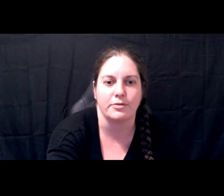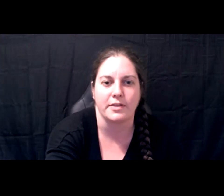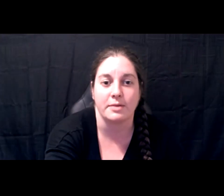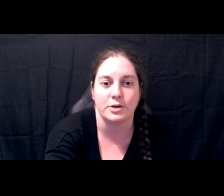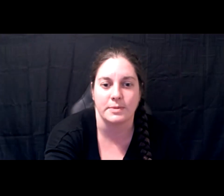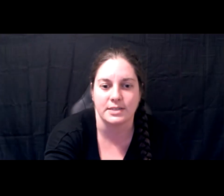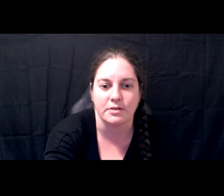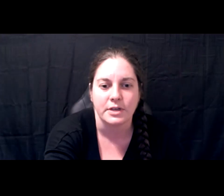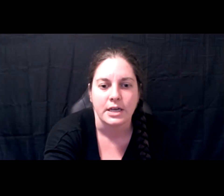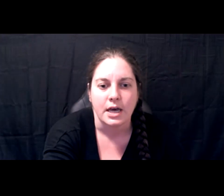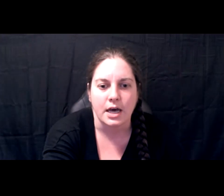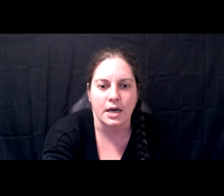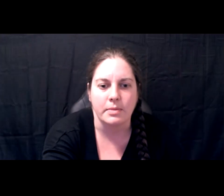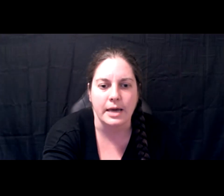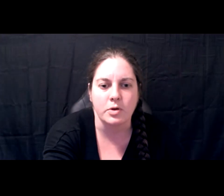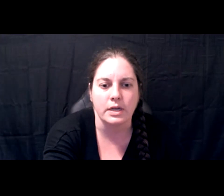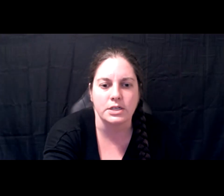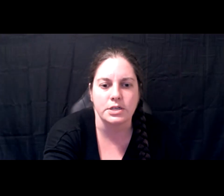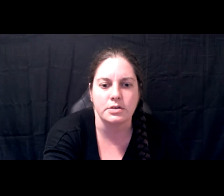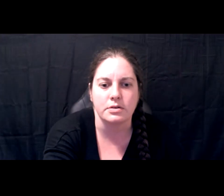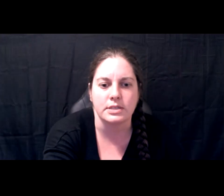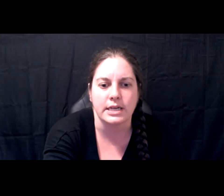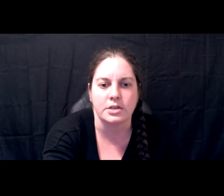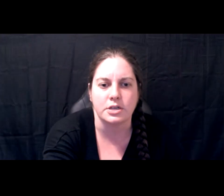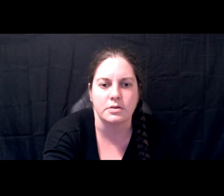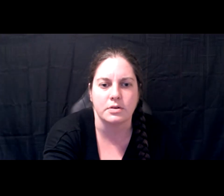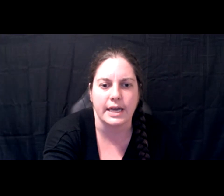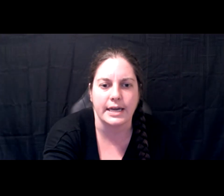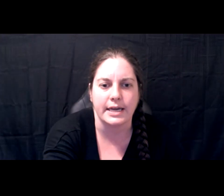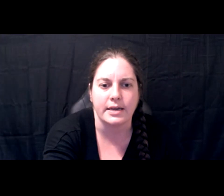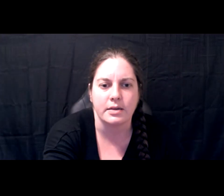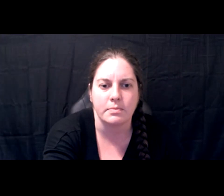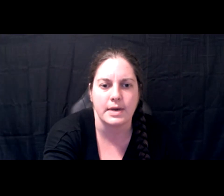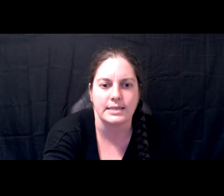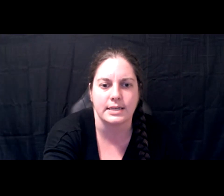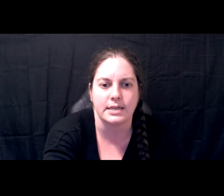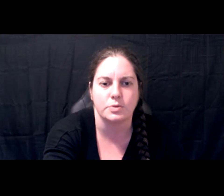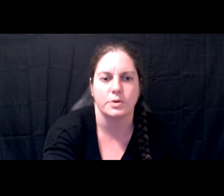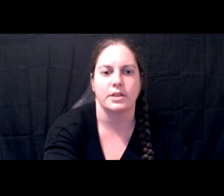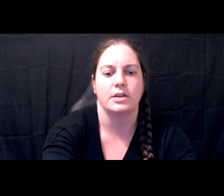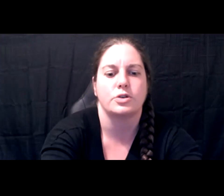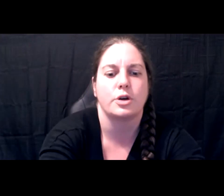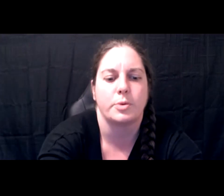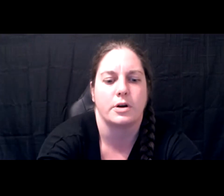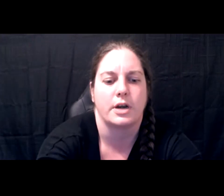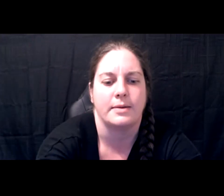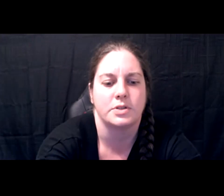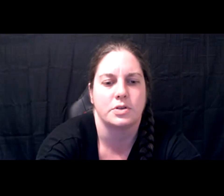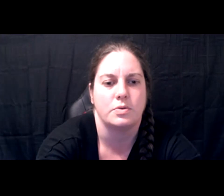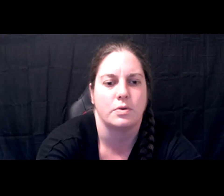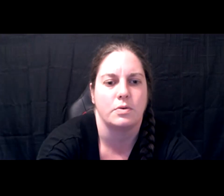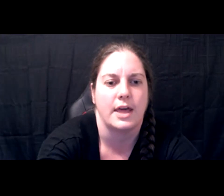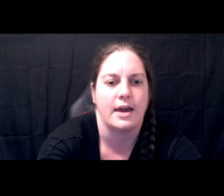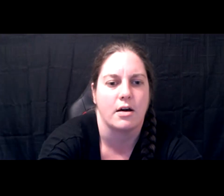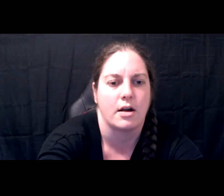I forgot that I muted myself. I'm going to send you a message with the interpreter names so